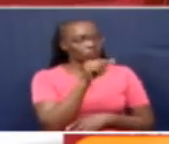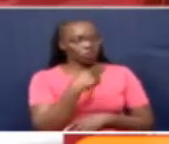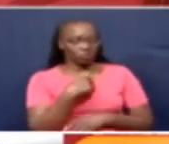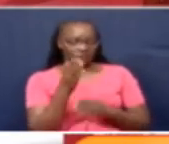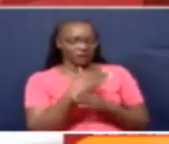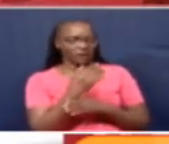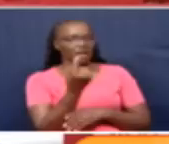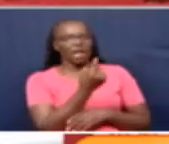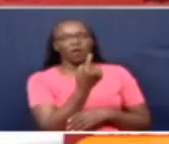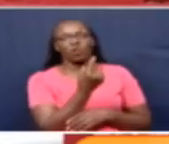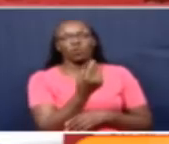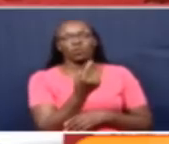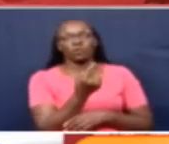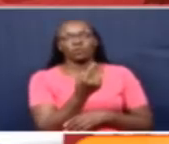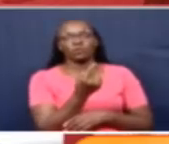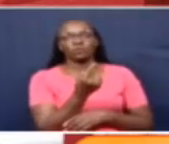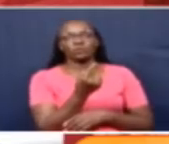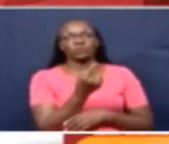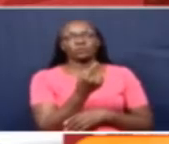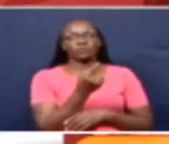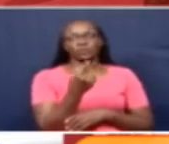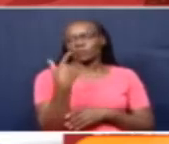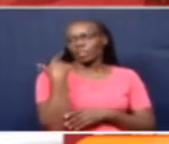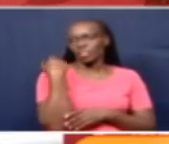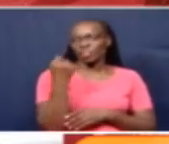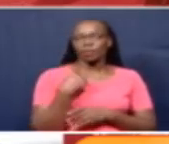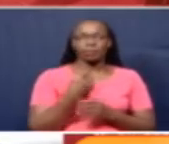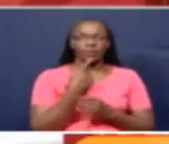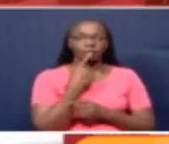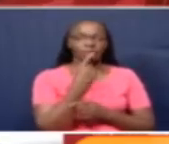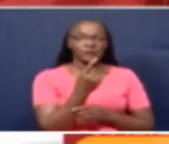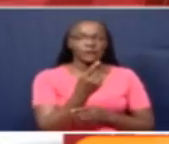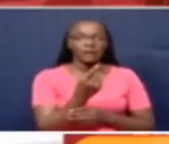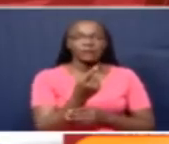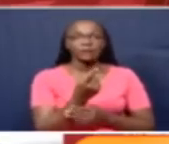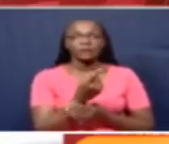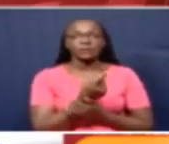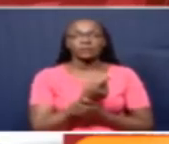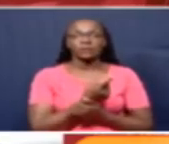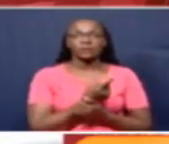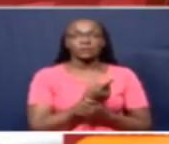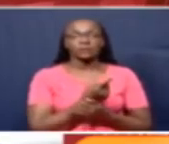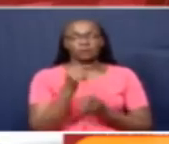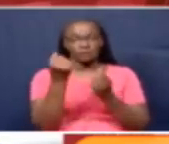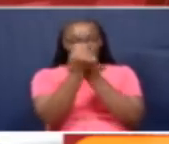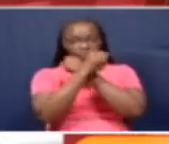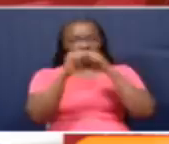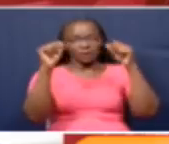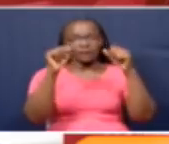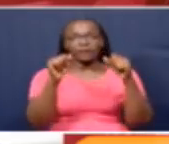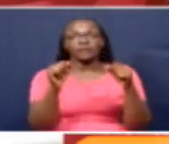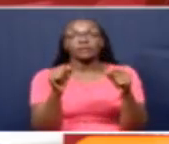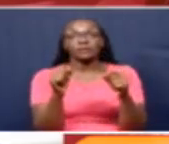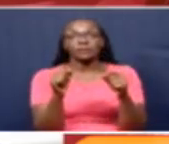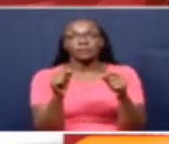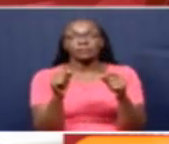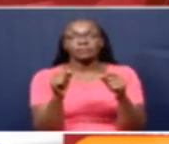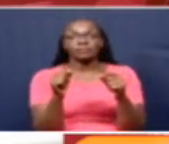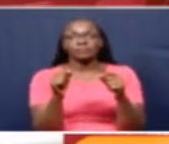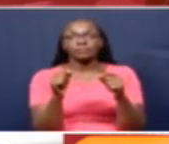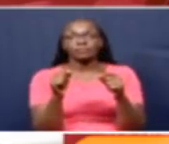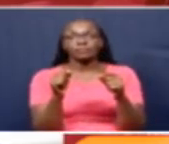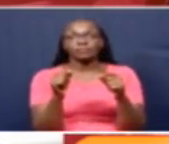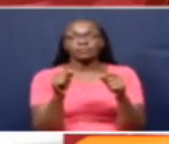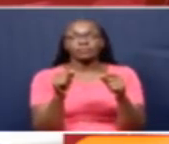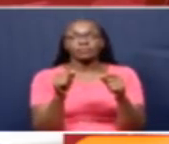it. Now, the other day I was telling the president when I was having lunch with him. You're not just name